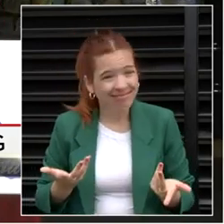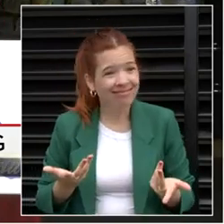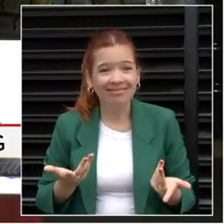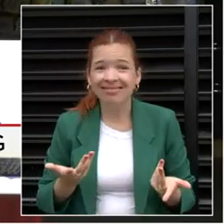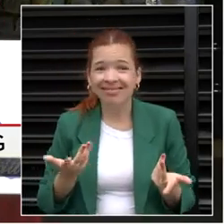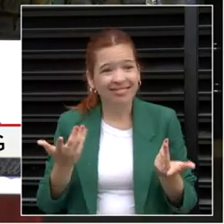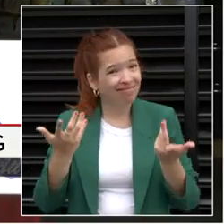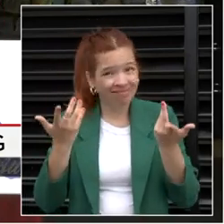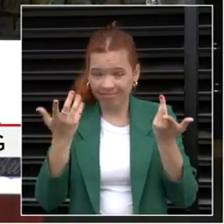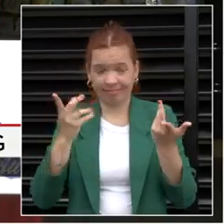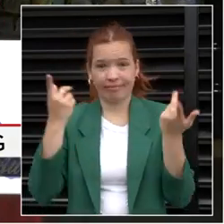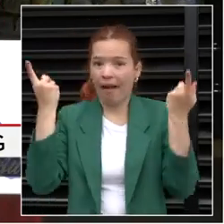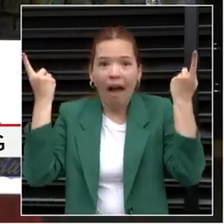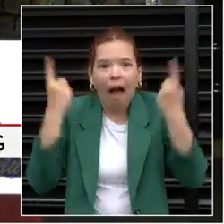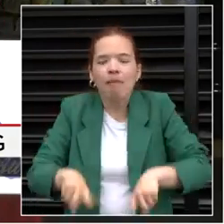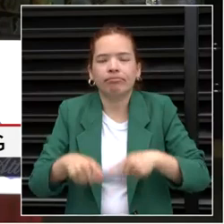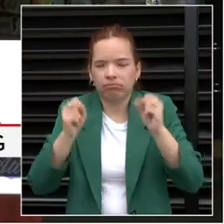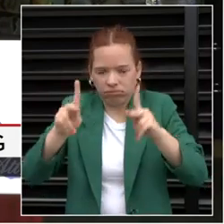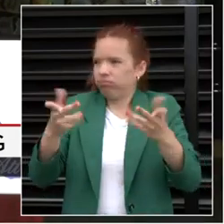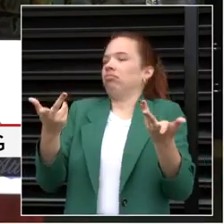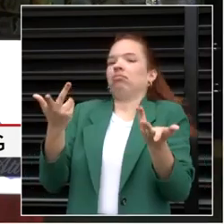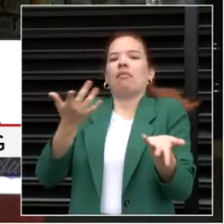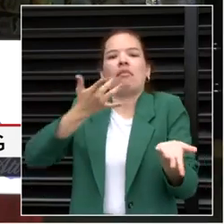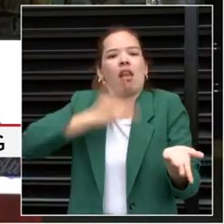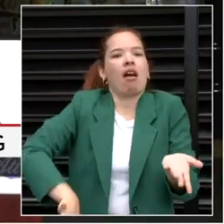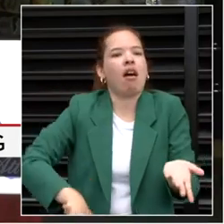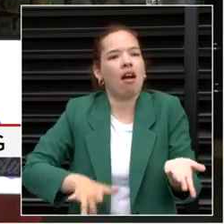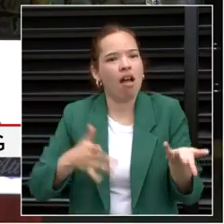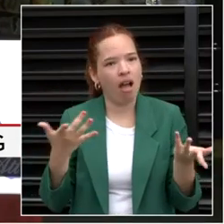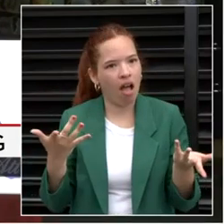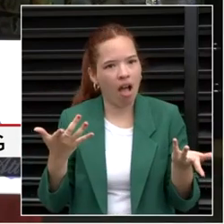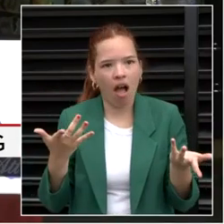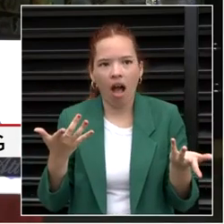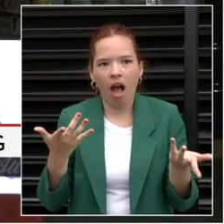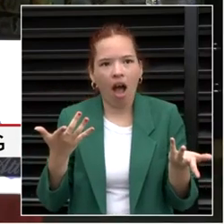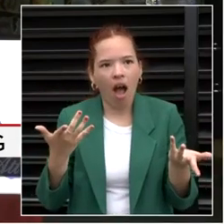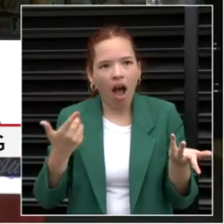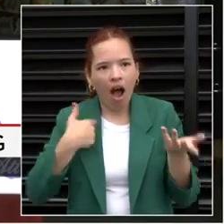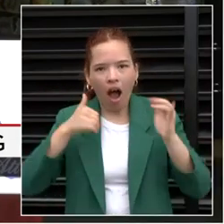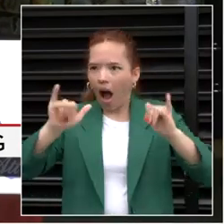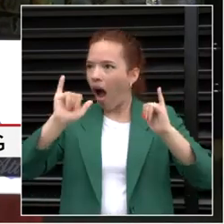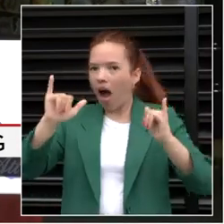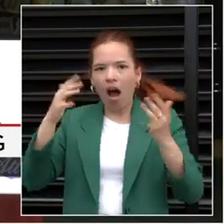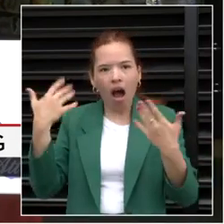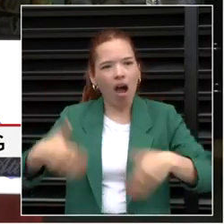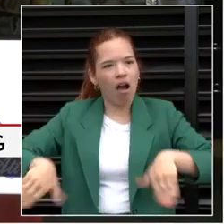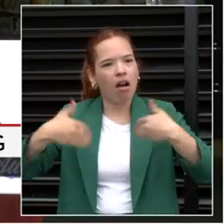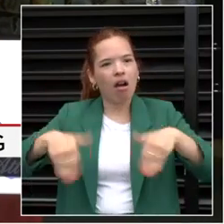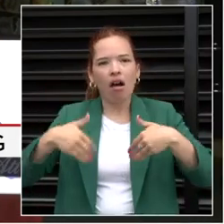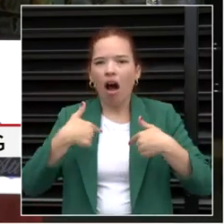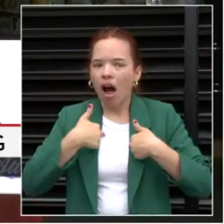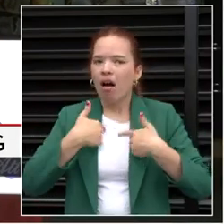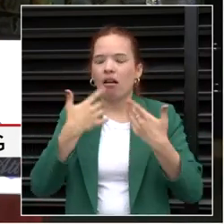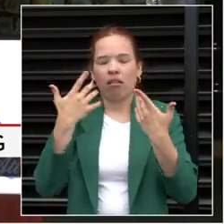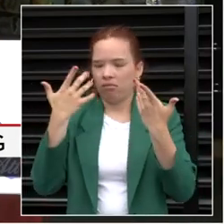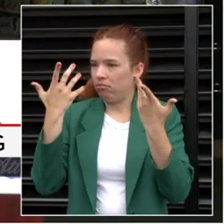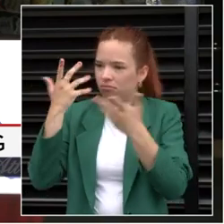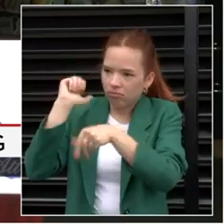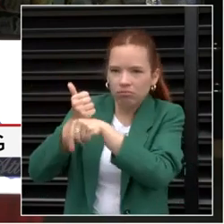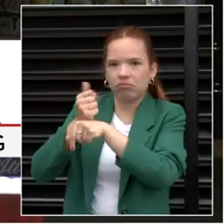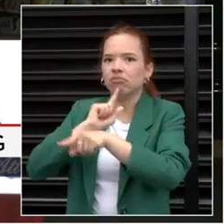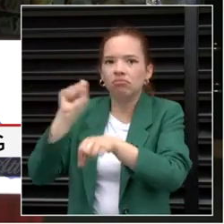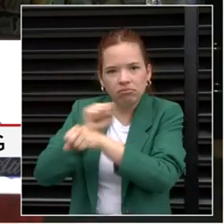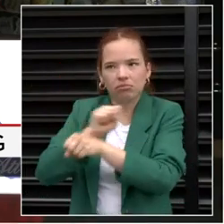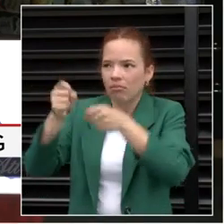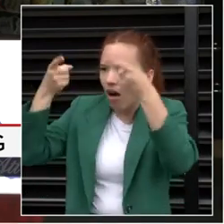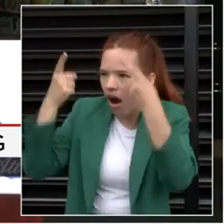Happenstance, innocence, and a lot of magic. A sociocultural movement